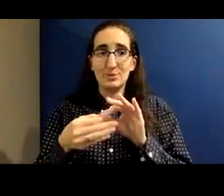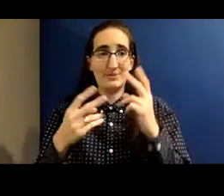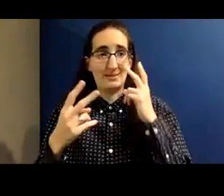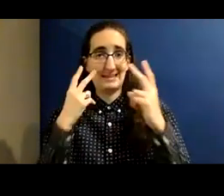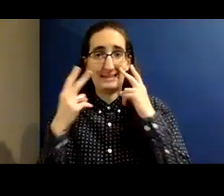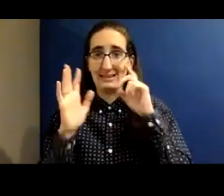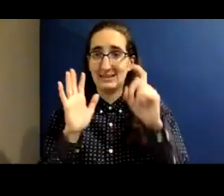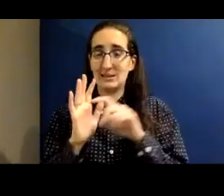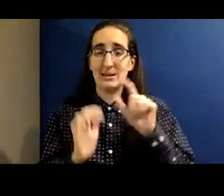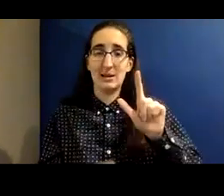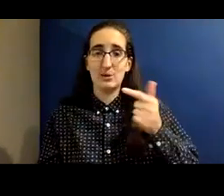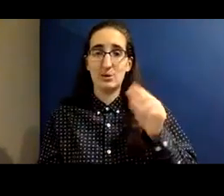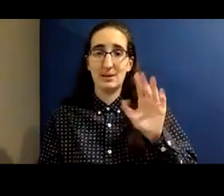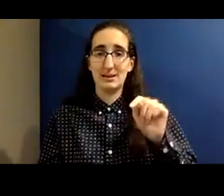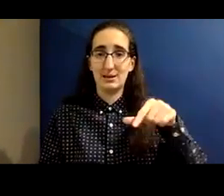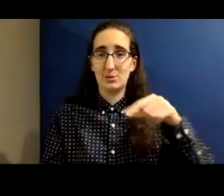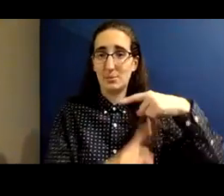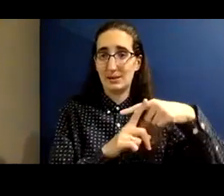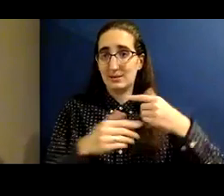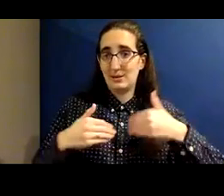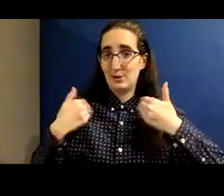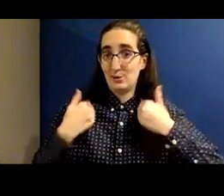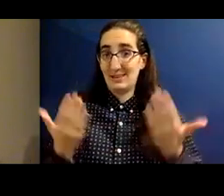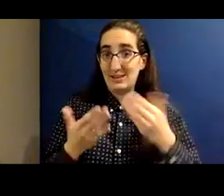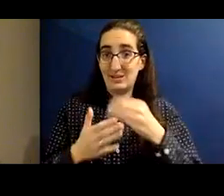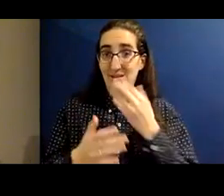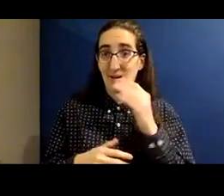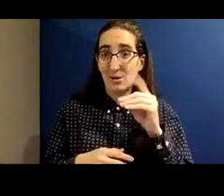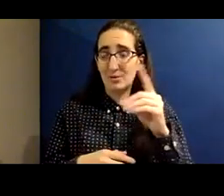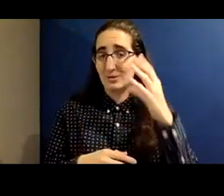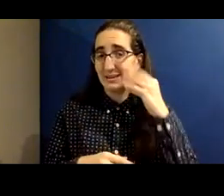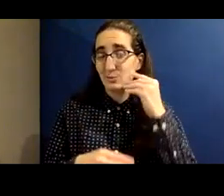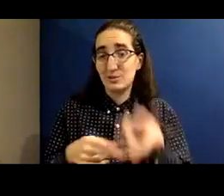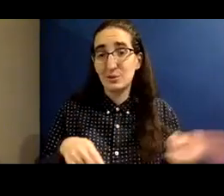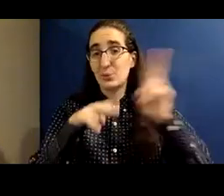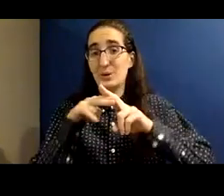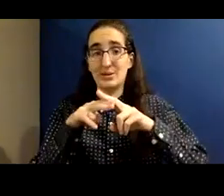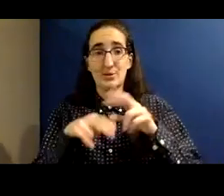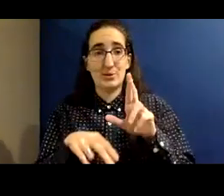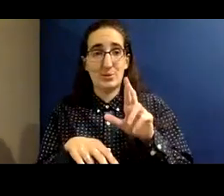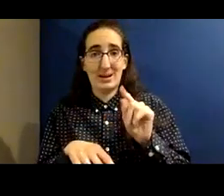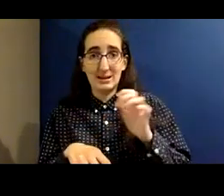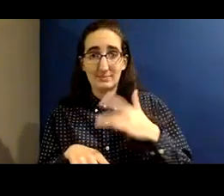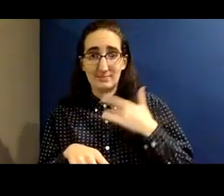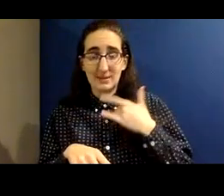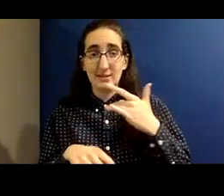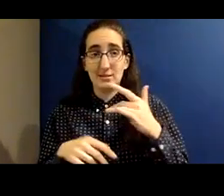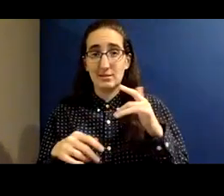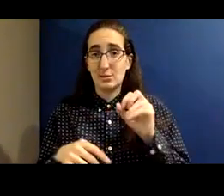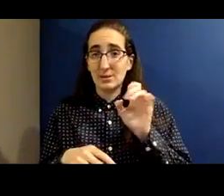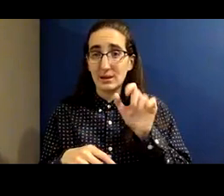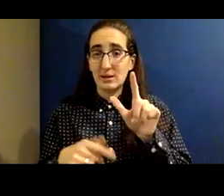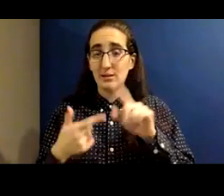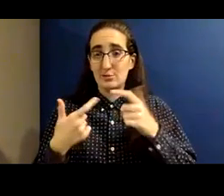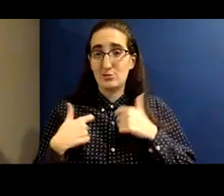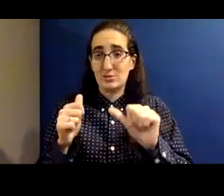our LGBTQ+ youth here in Colorado experience greater rates of feeling suicidal, attempting suicide, and dying